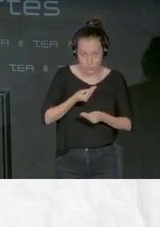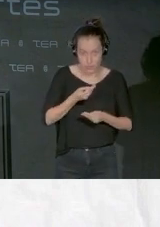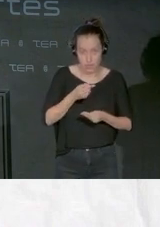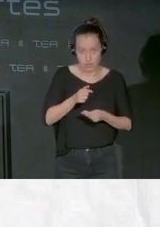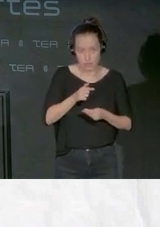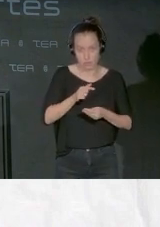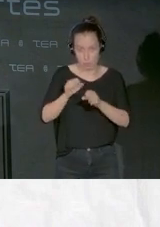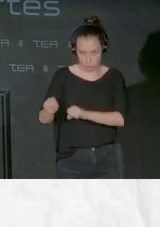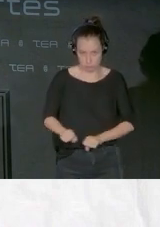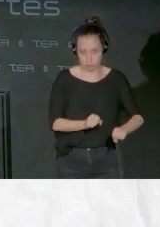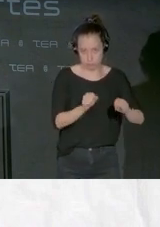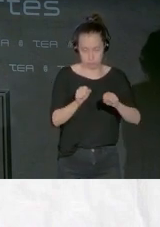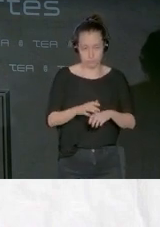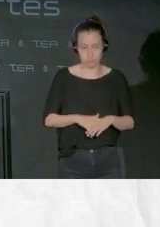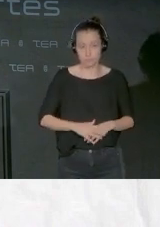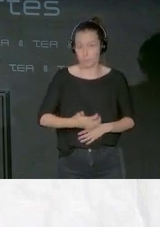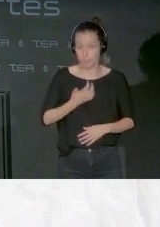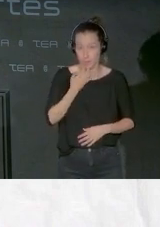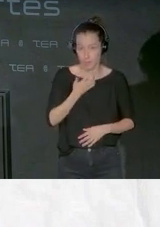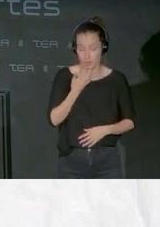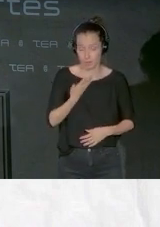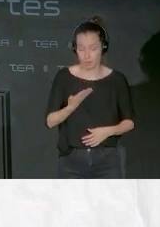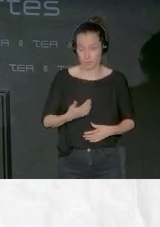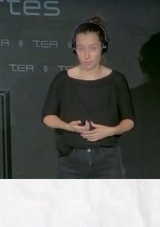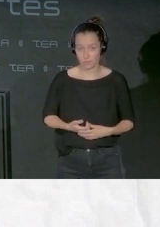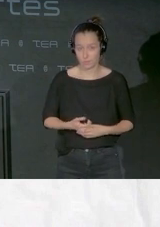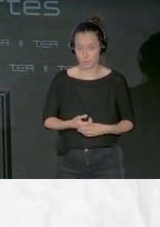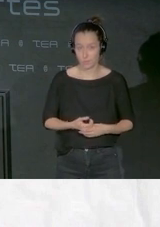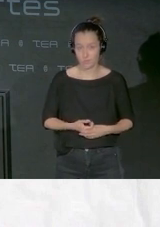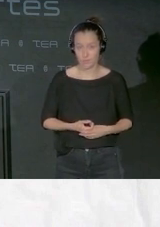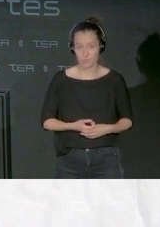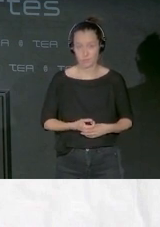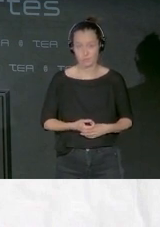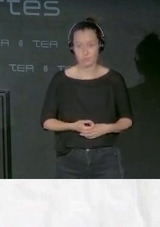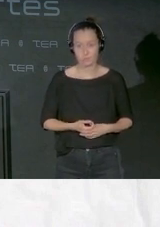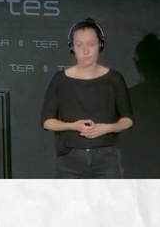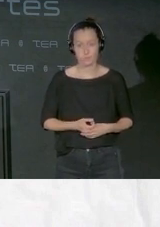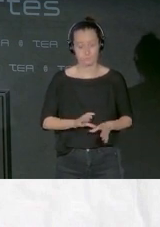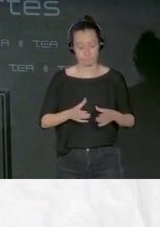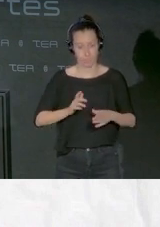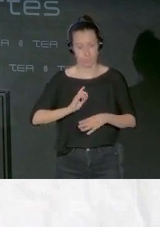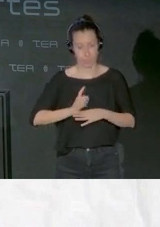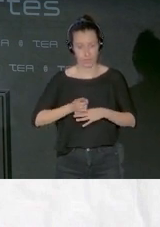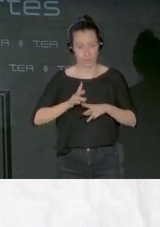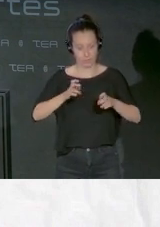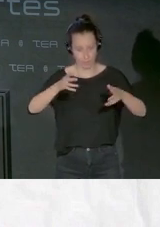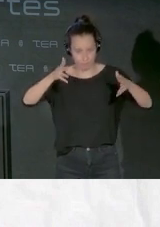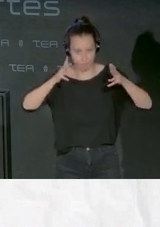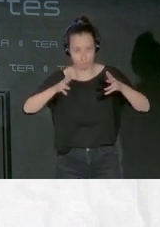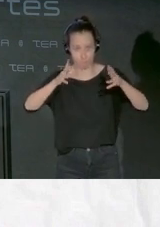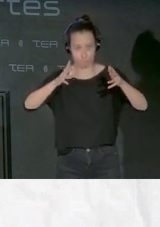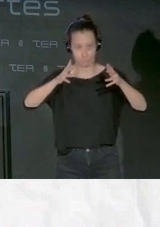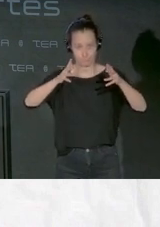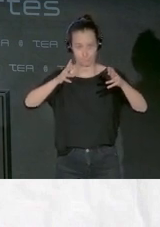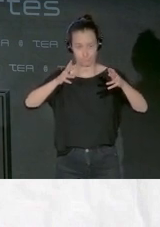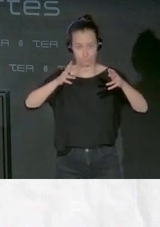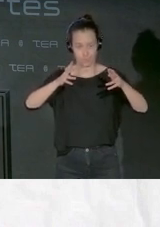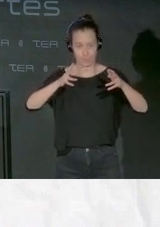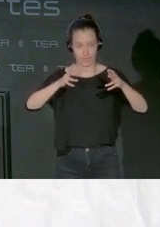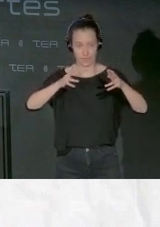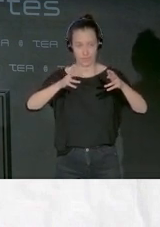really helping out in terms of setting out transparency principles for loot boxes, for instance, but also clarifying